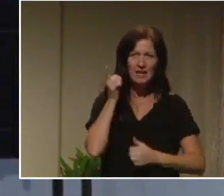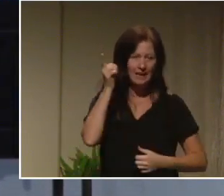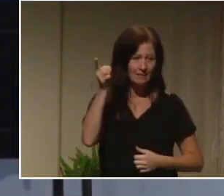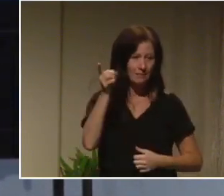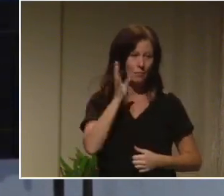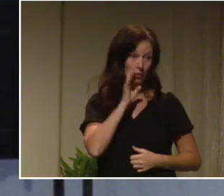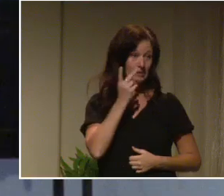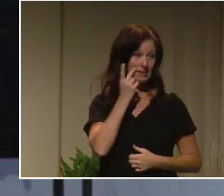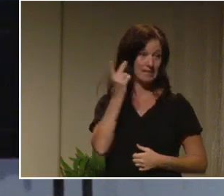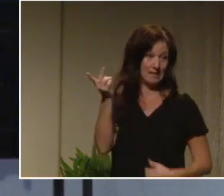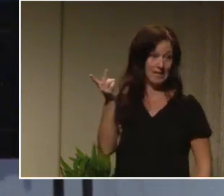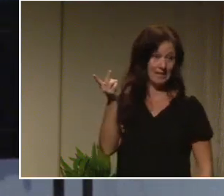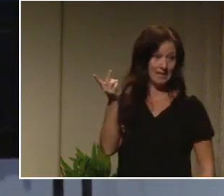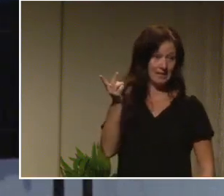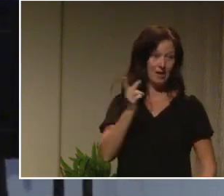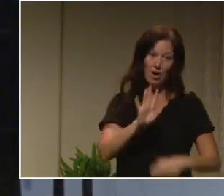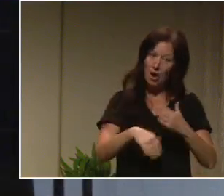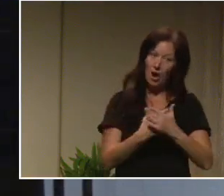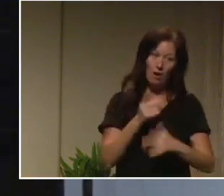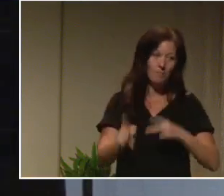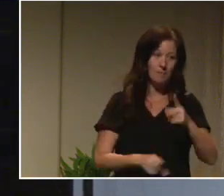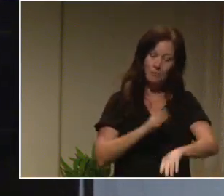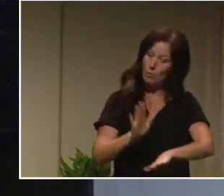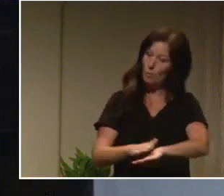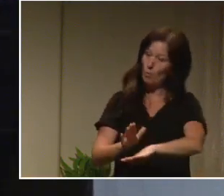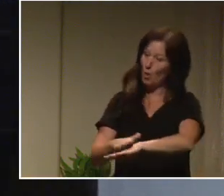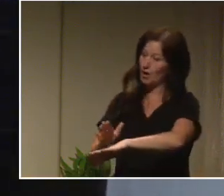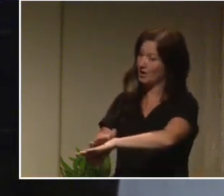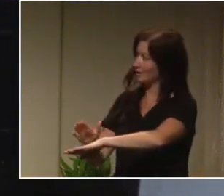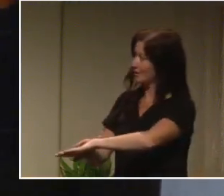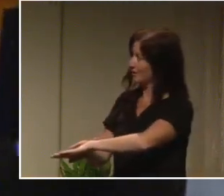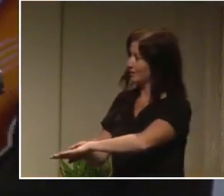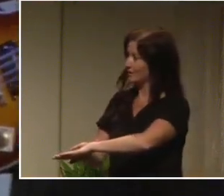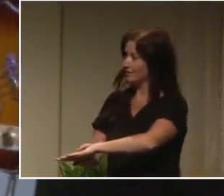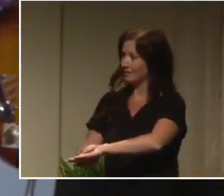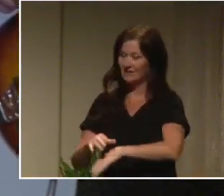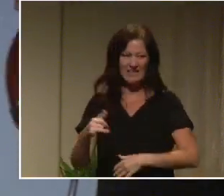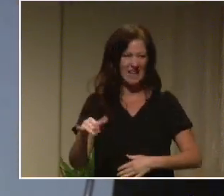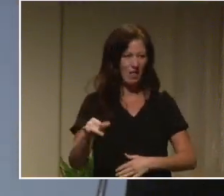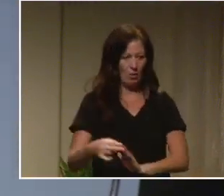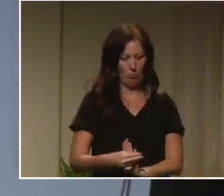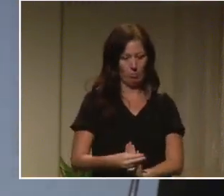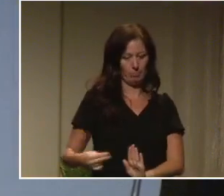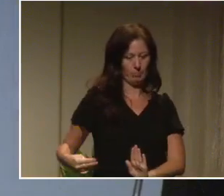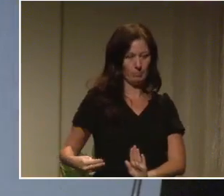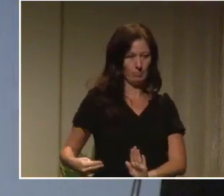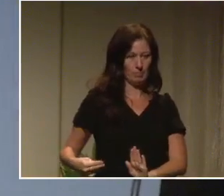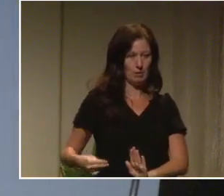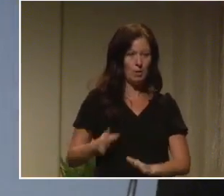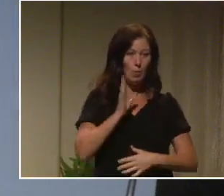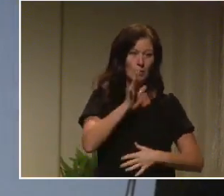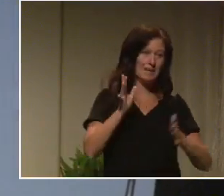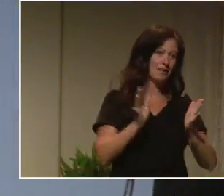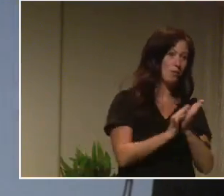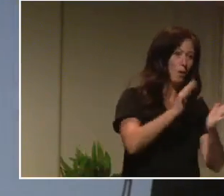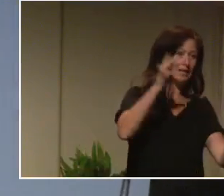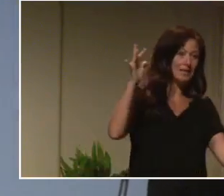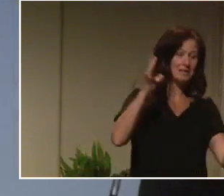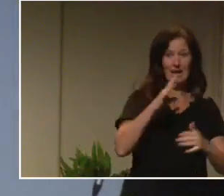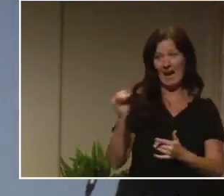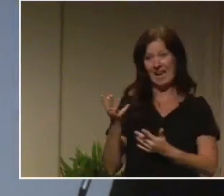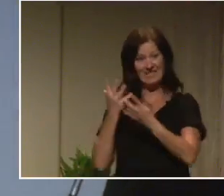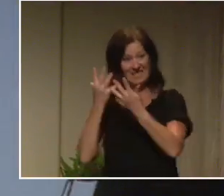peoples on earth will mourn because of him." Oh, we could explore that text. It's going to be glorious and sad for some.